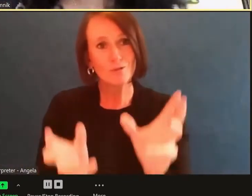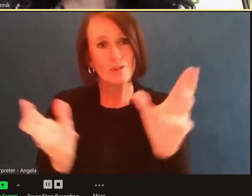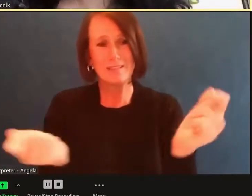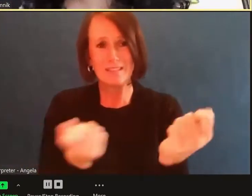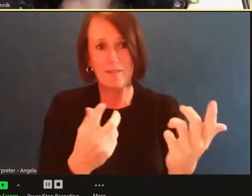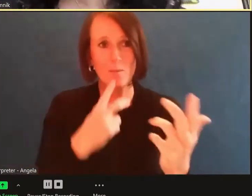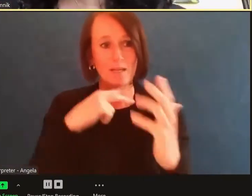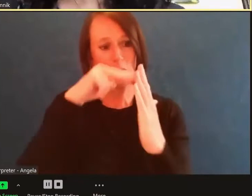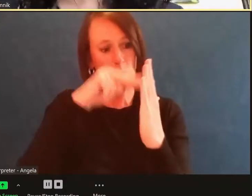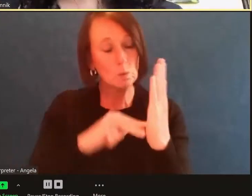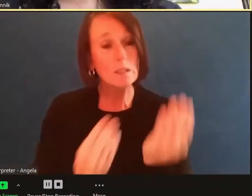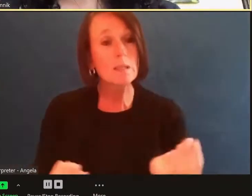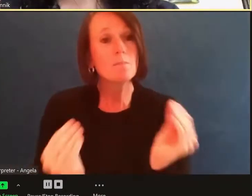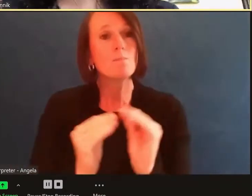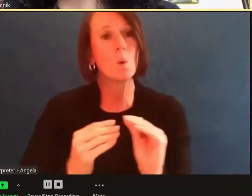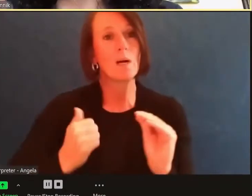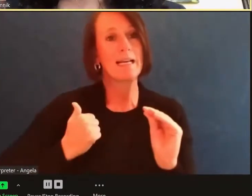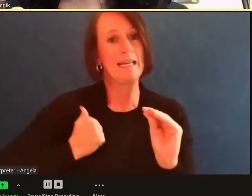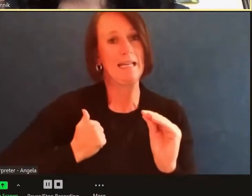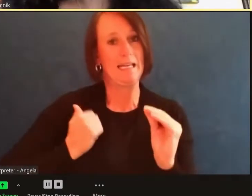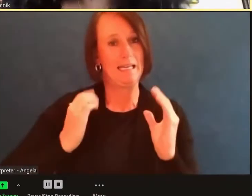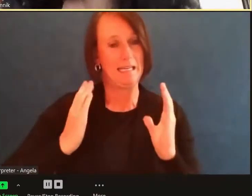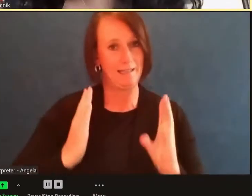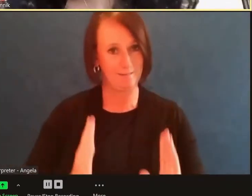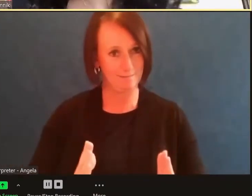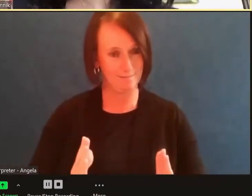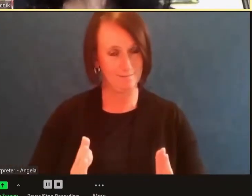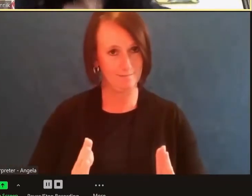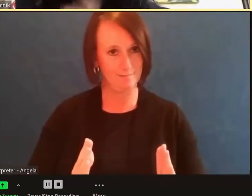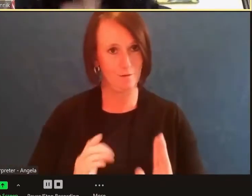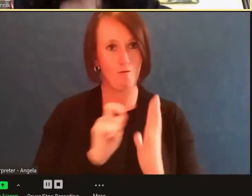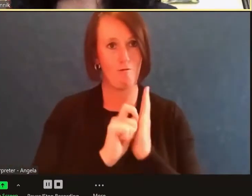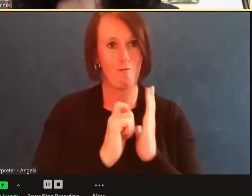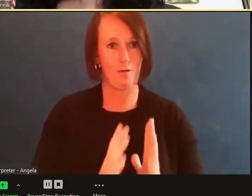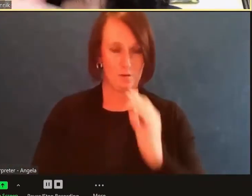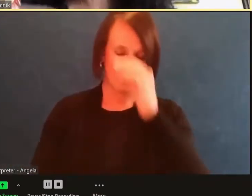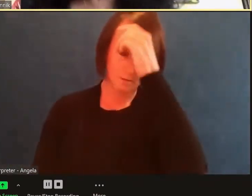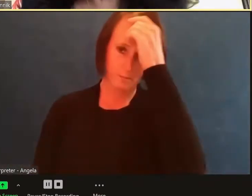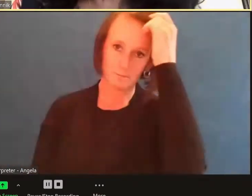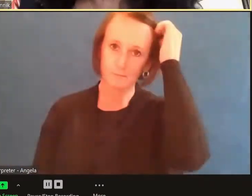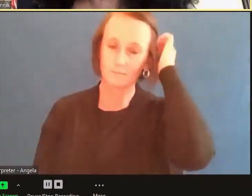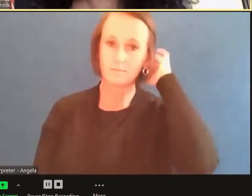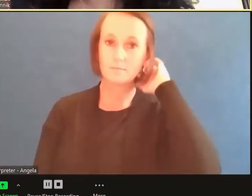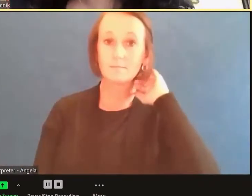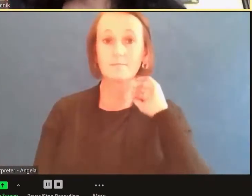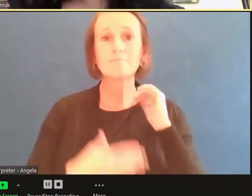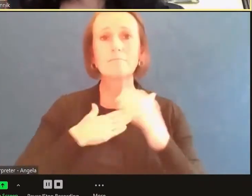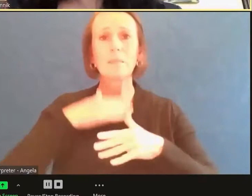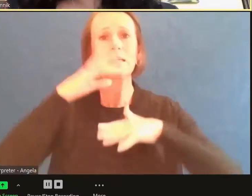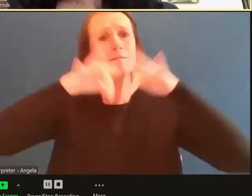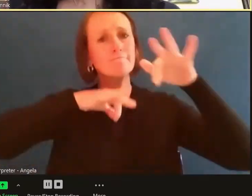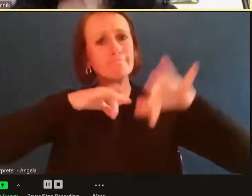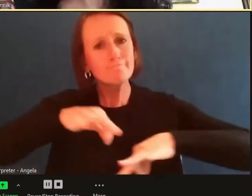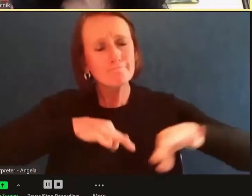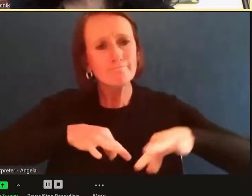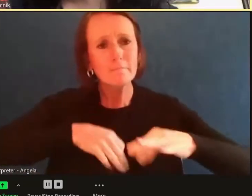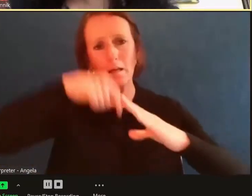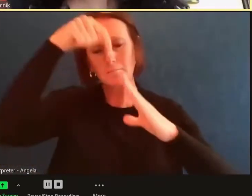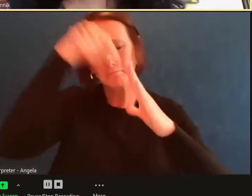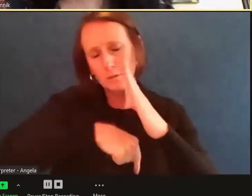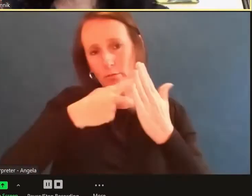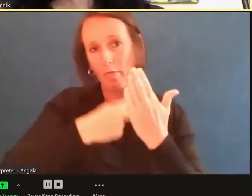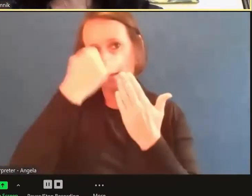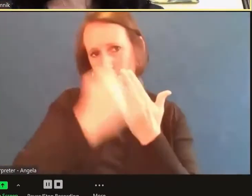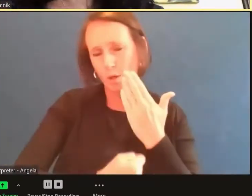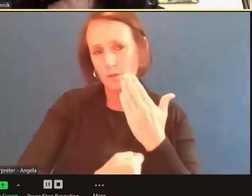more Canadian. And so we would love for you to tell us about your I Read Canadian project, how it